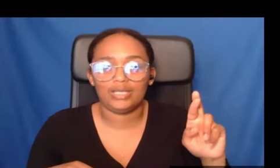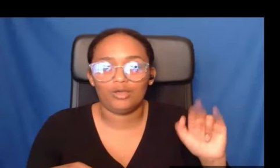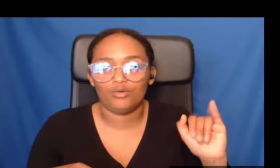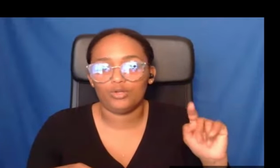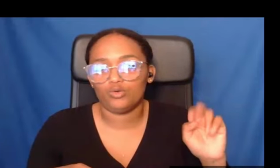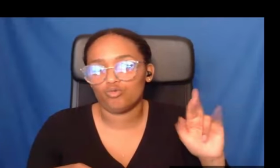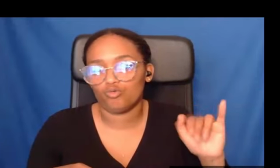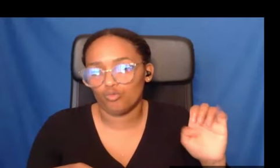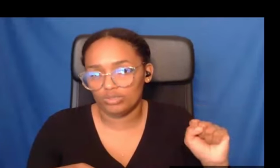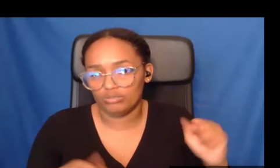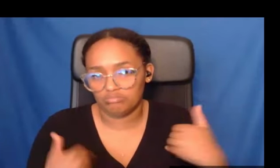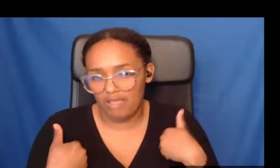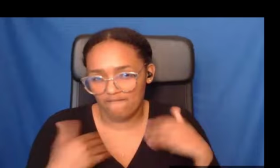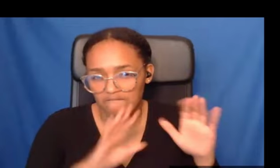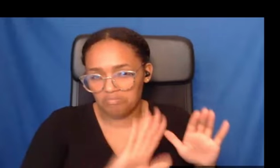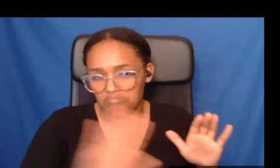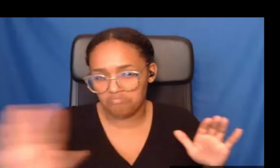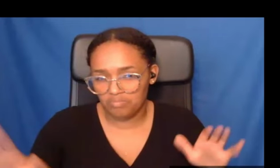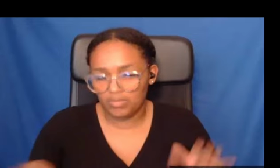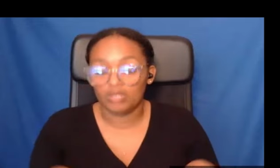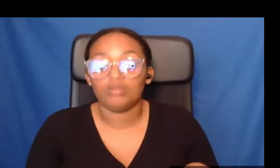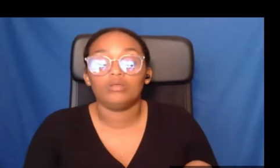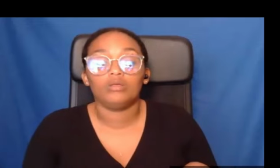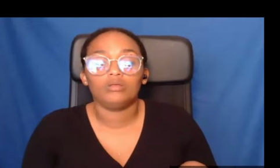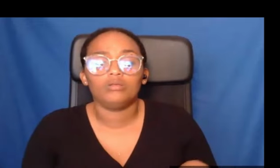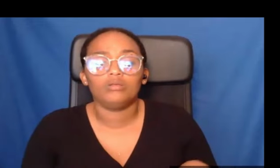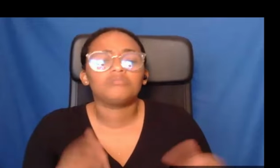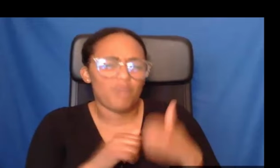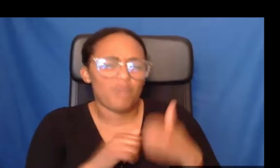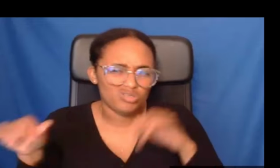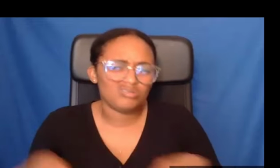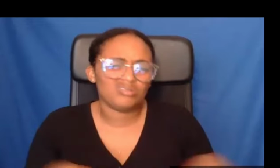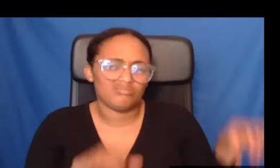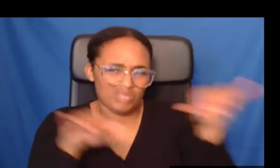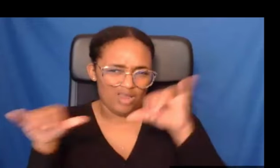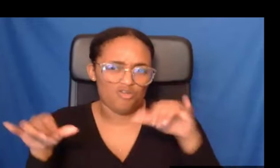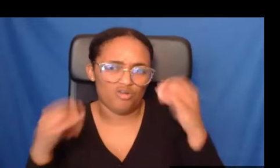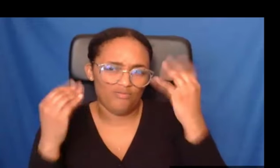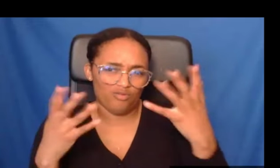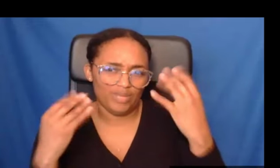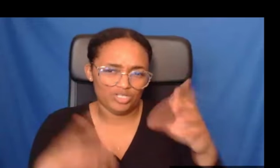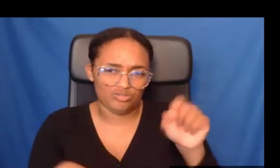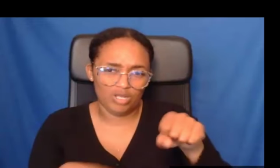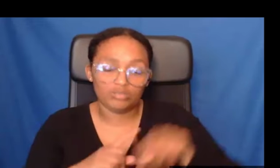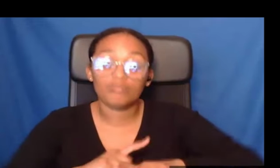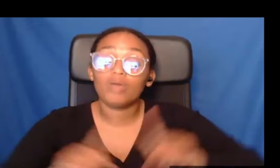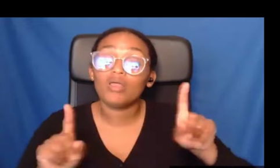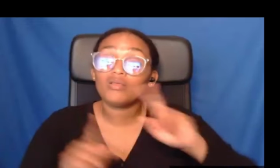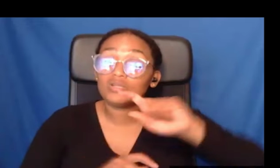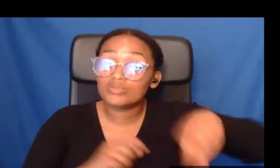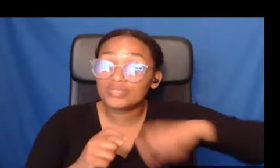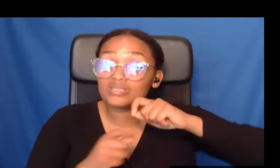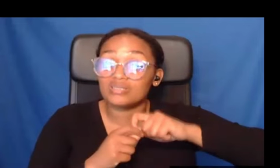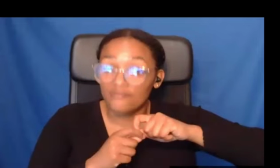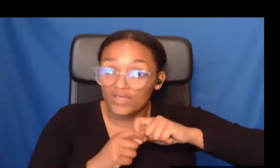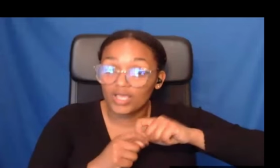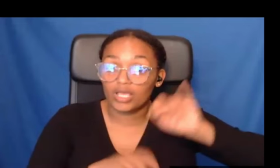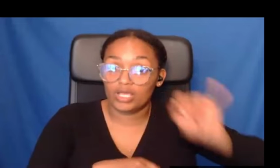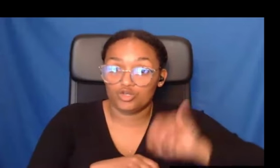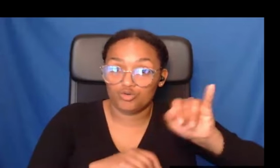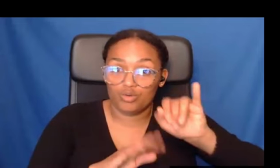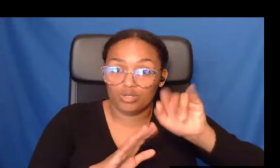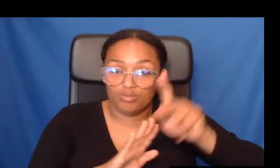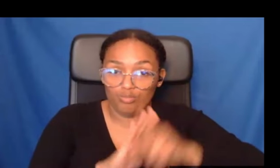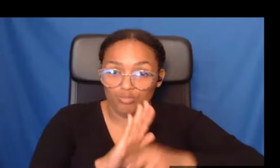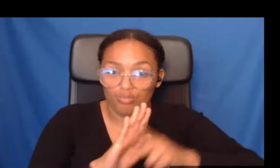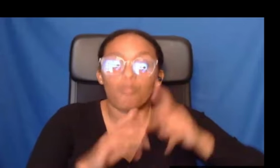to most of these products, they're pretty standardized from state to state. But there's certain insurance products like auto